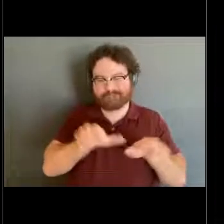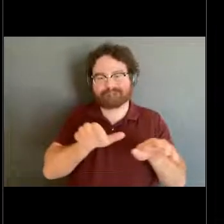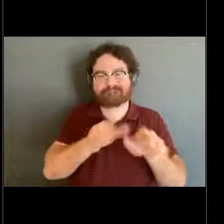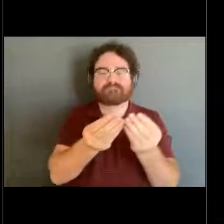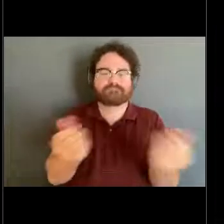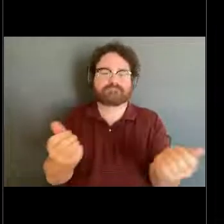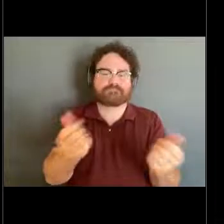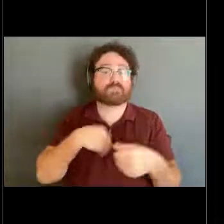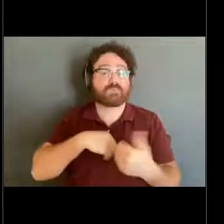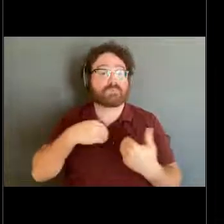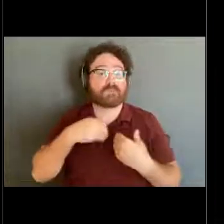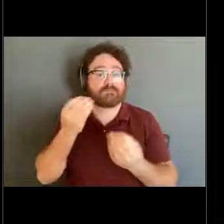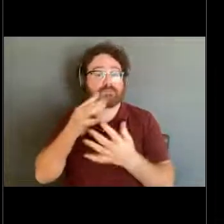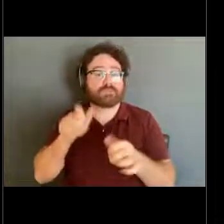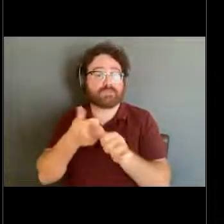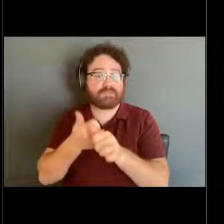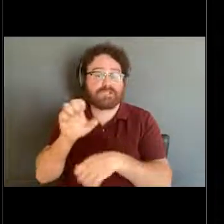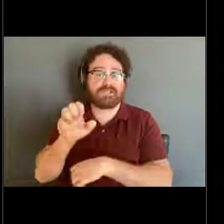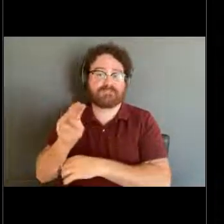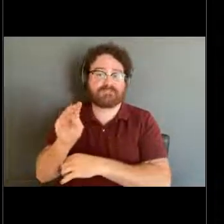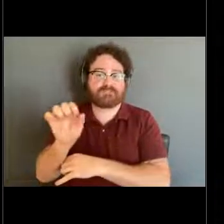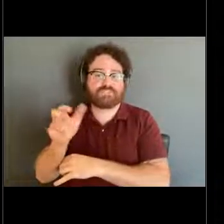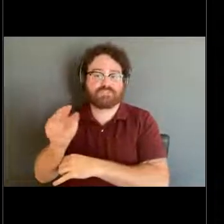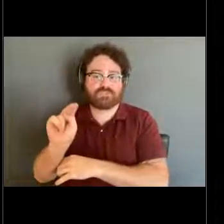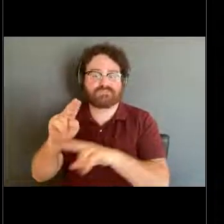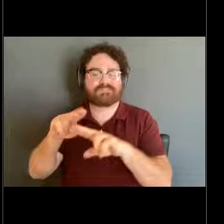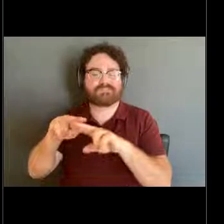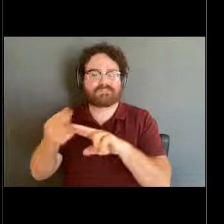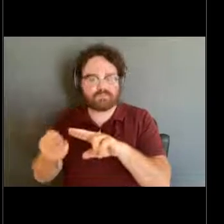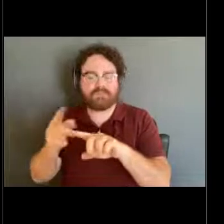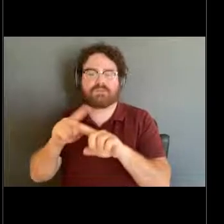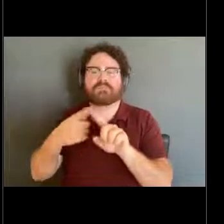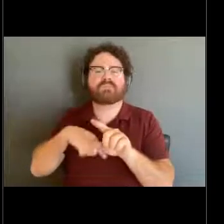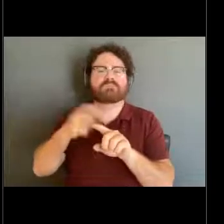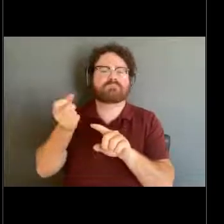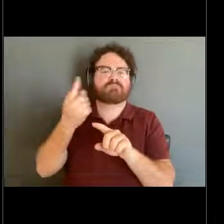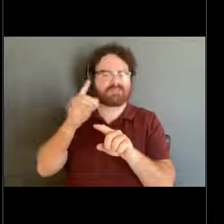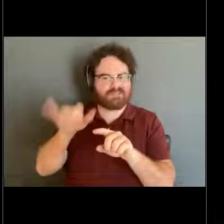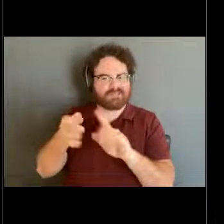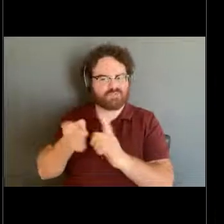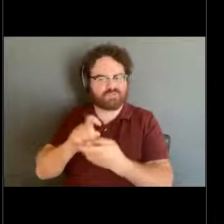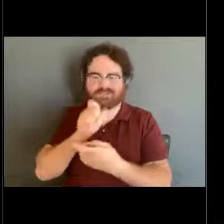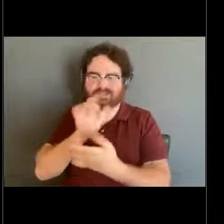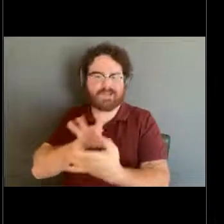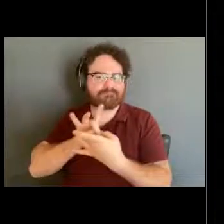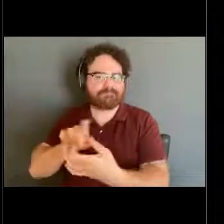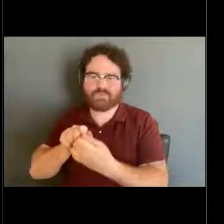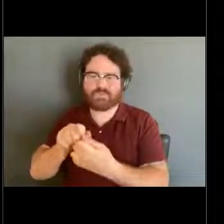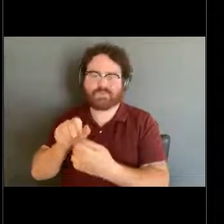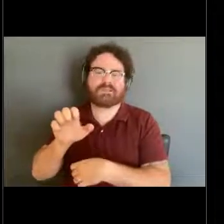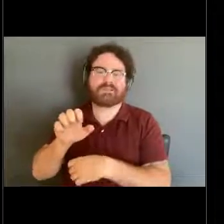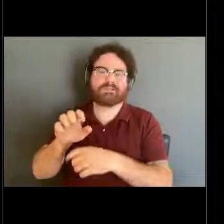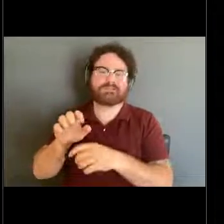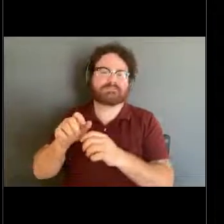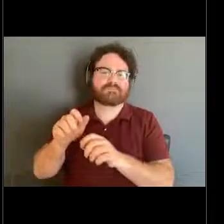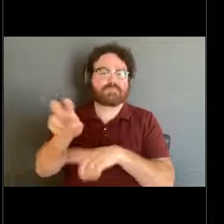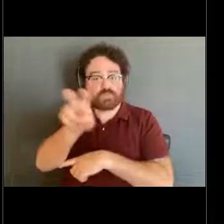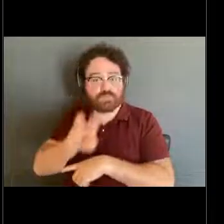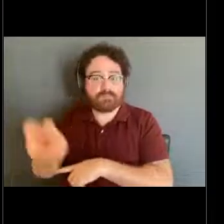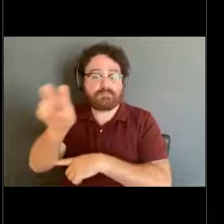to understand the extent to which the changes were related to atmospheric transport or mixing processes. And fortunately, we